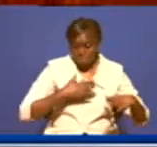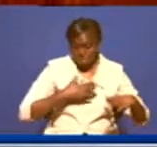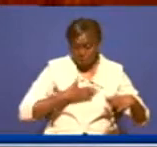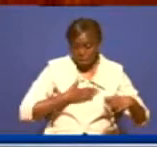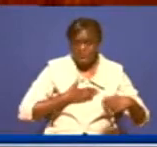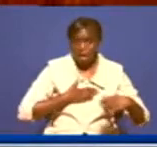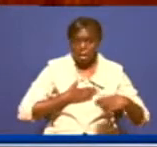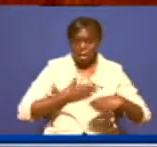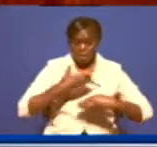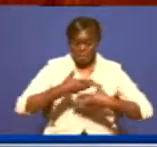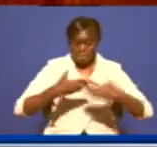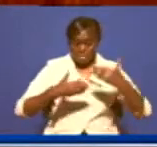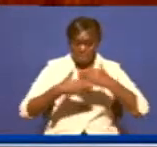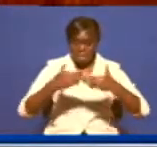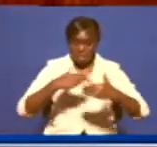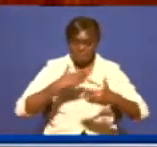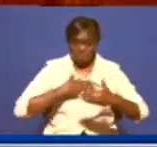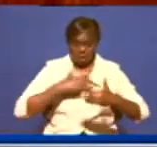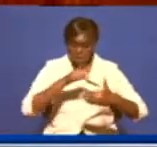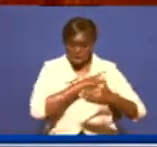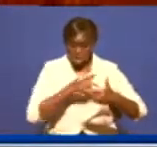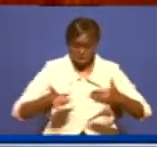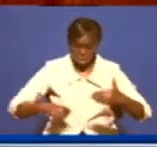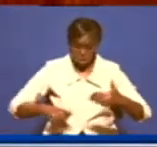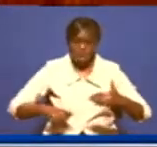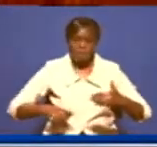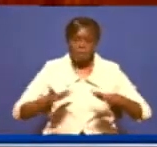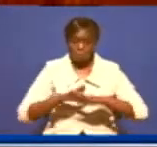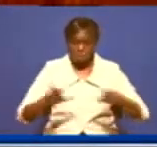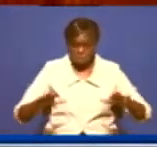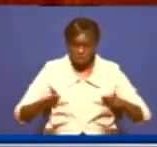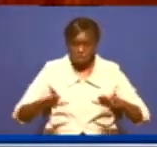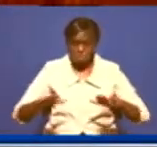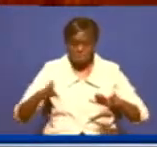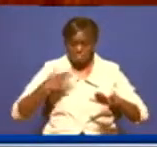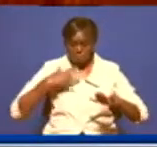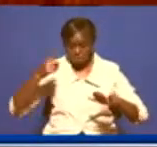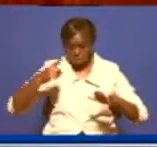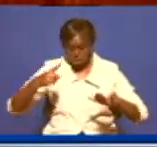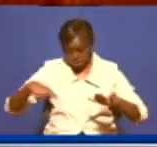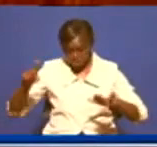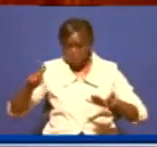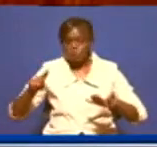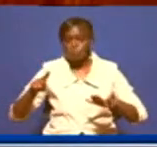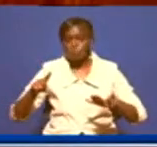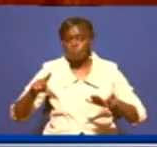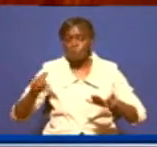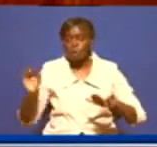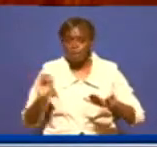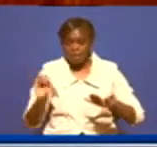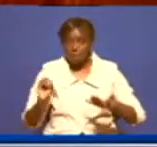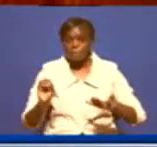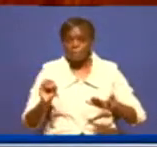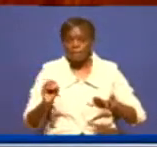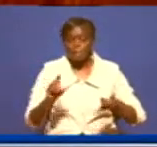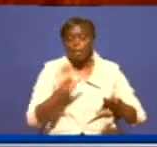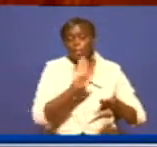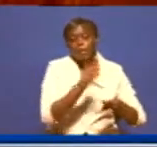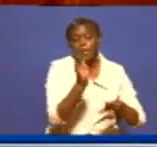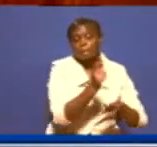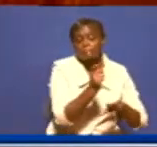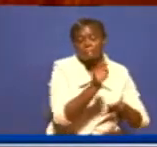landlord, I do not agree, I do not approve any subletting. Then you as a tenant have a